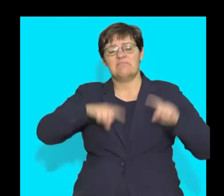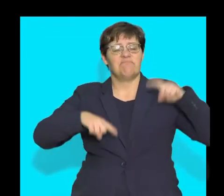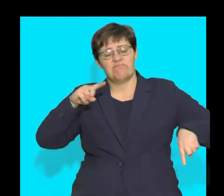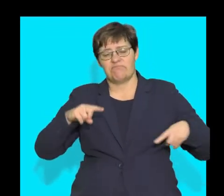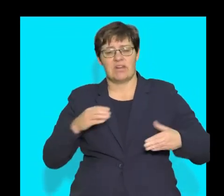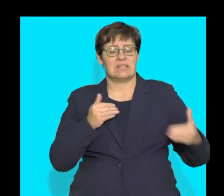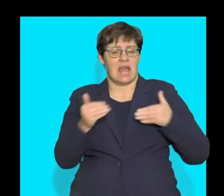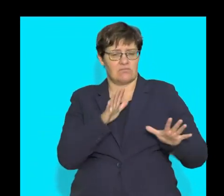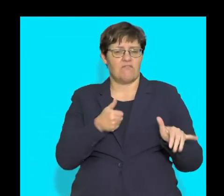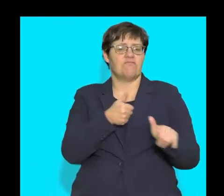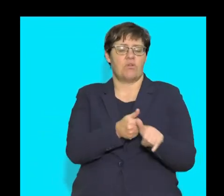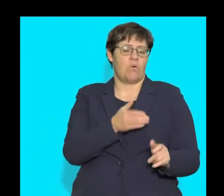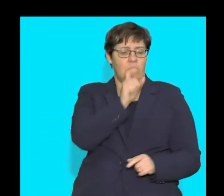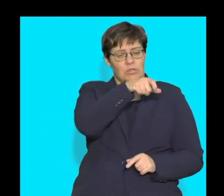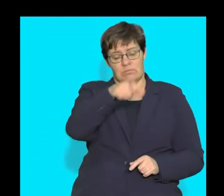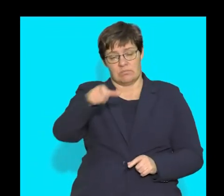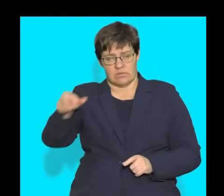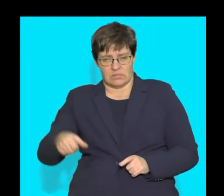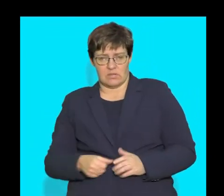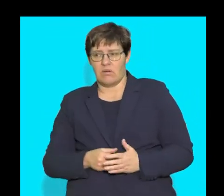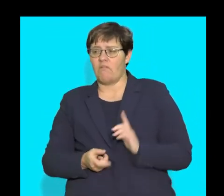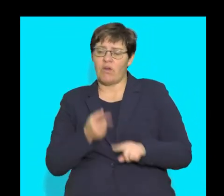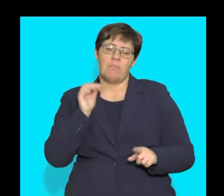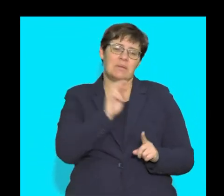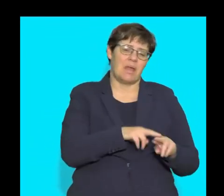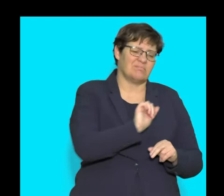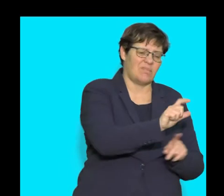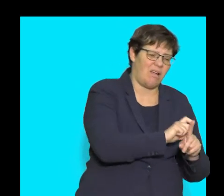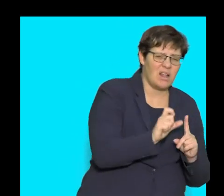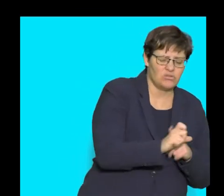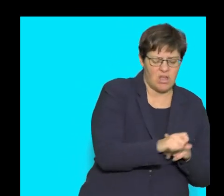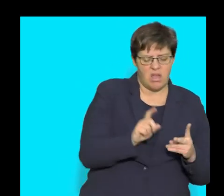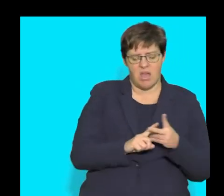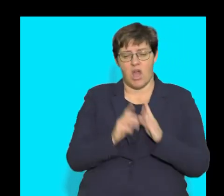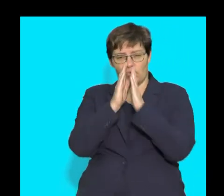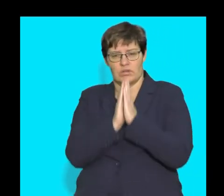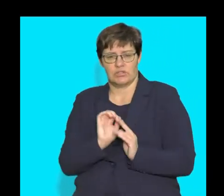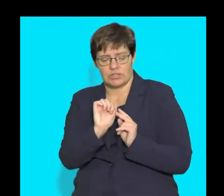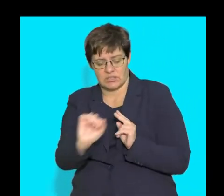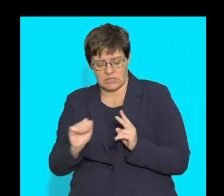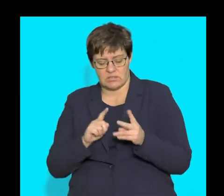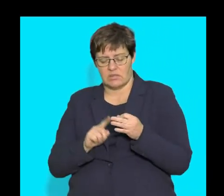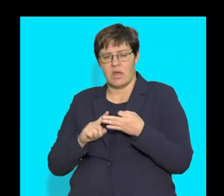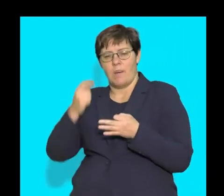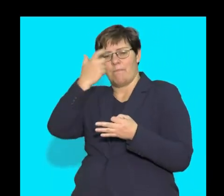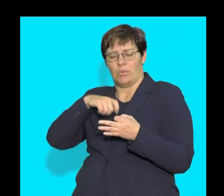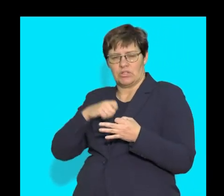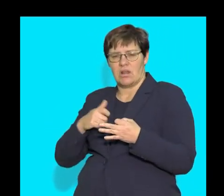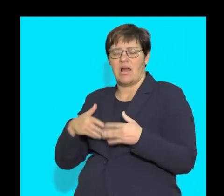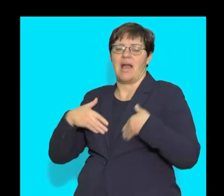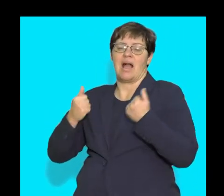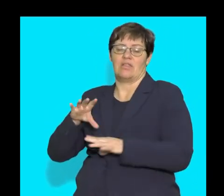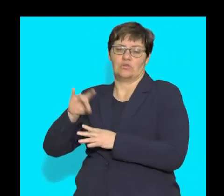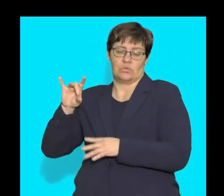diets that can be followed by people, and this comes from different cultures, different religions, and personal and